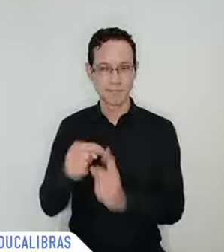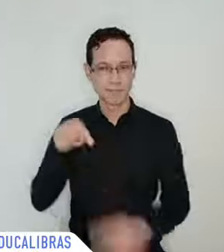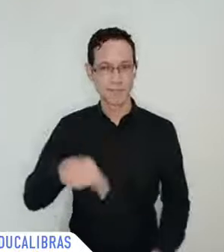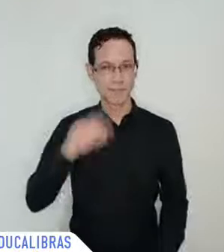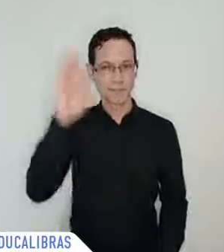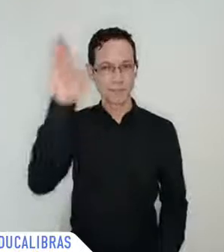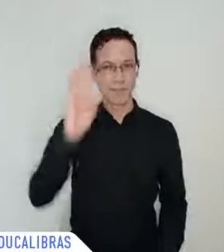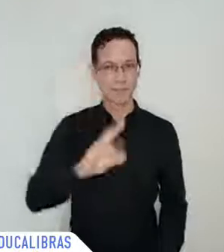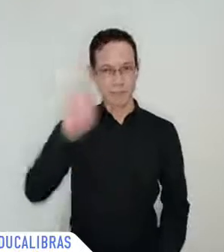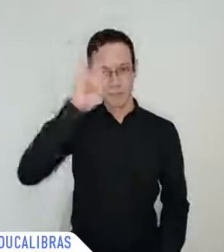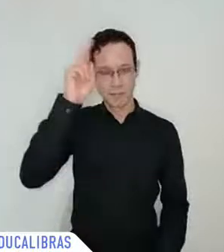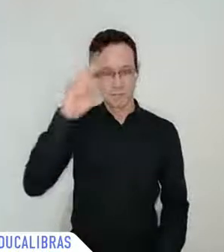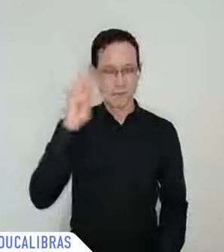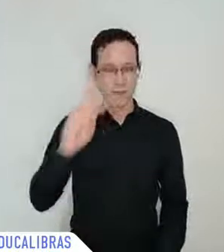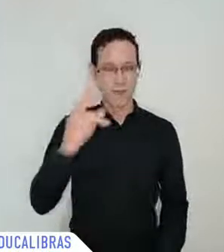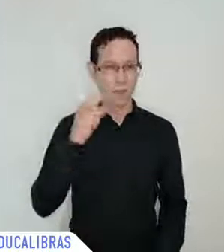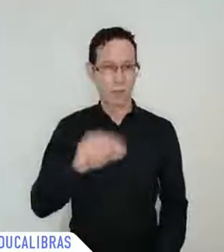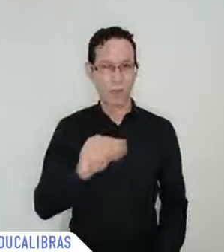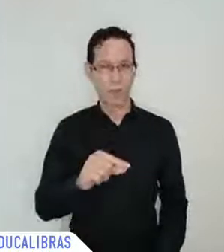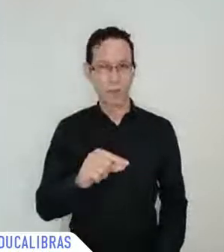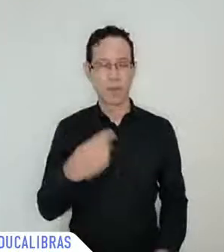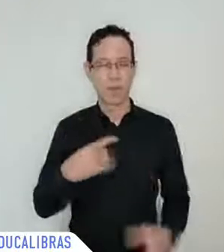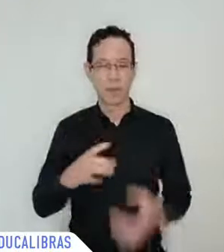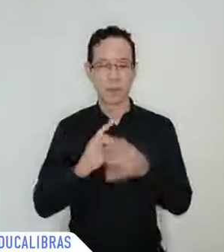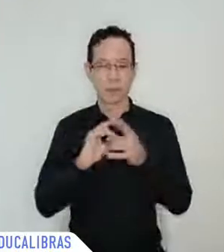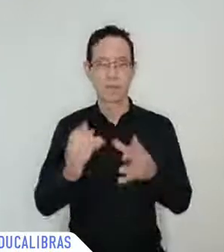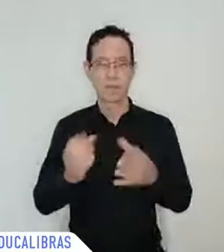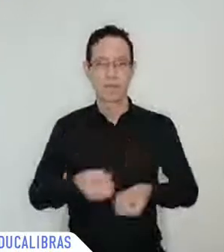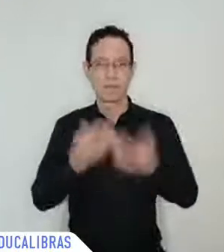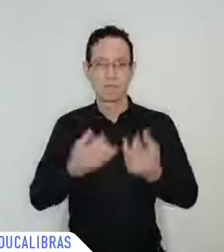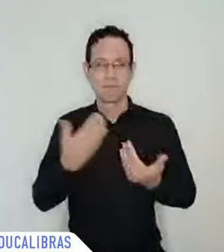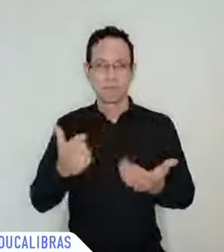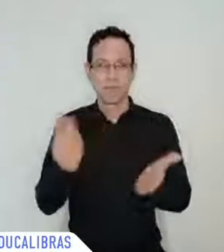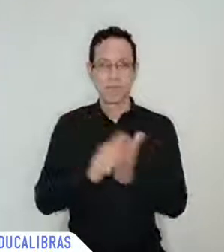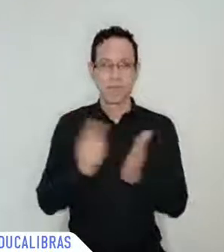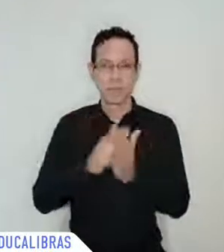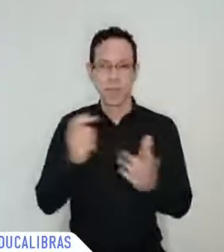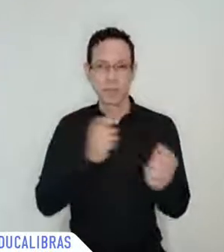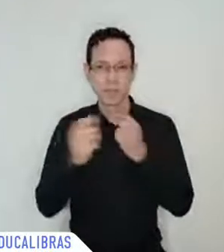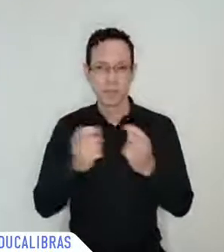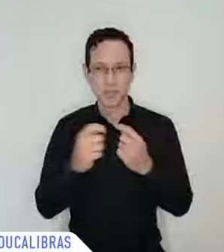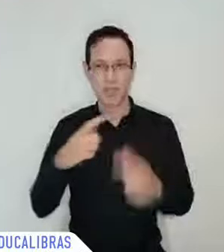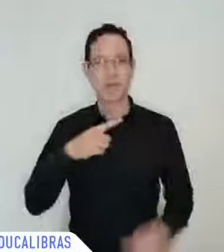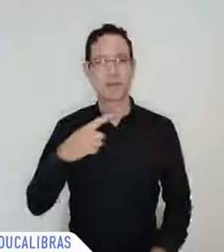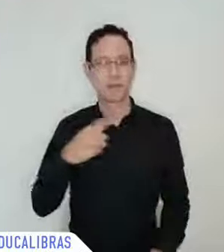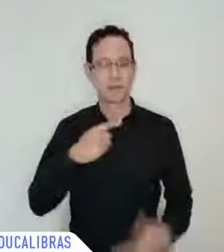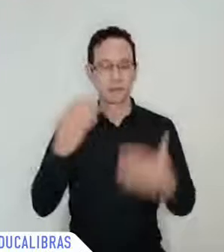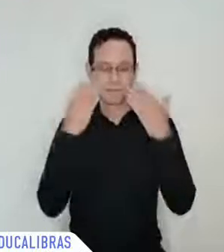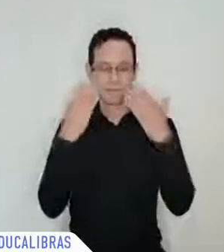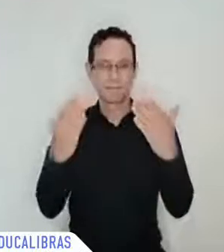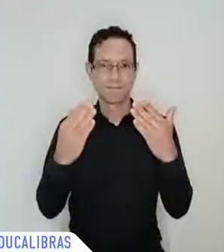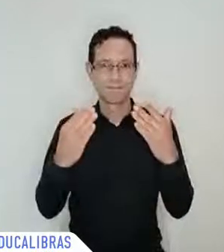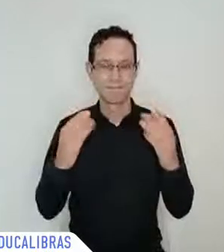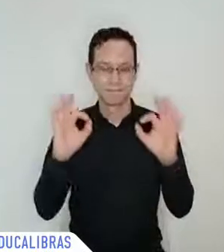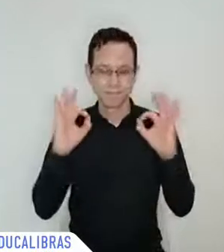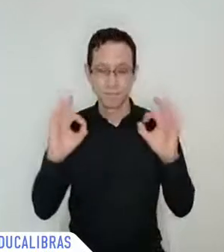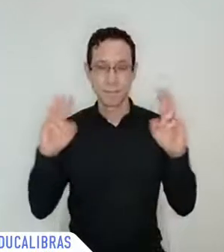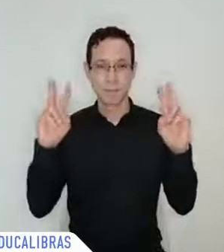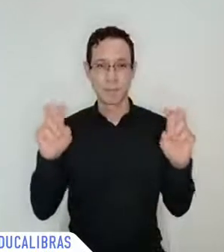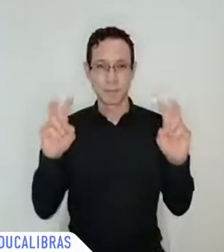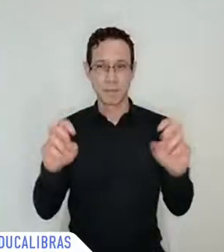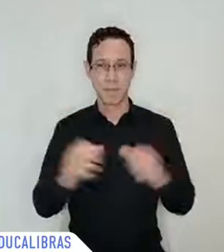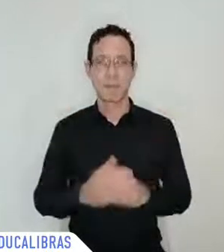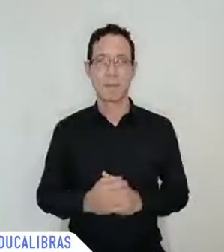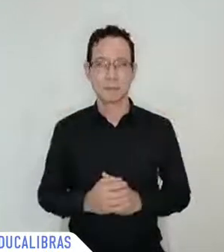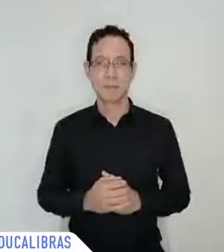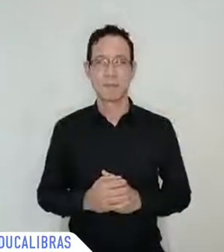I think in very few moments in Brazilian history, a debate on the freedom of